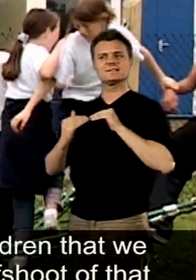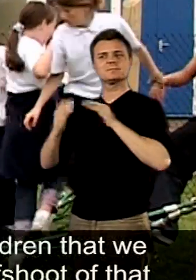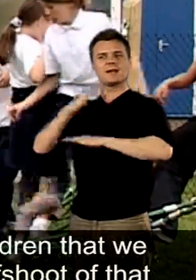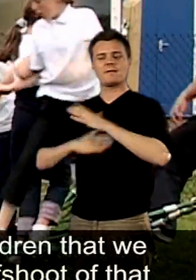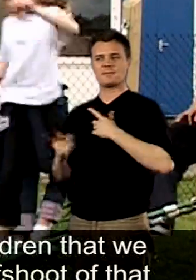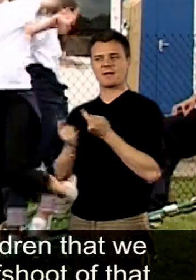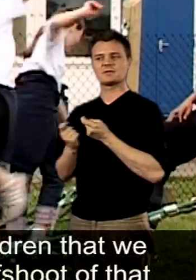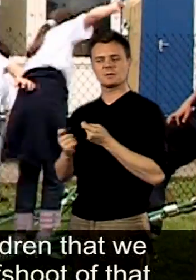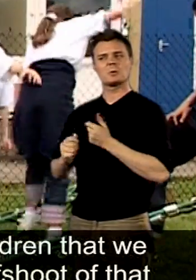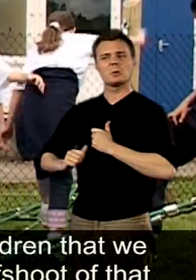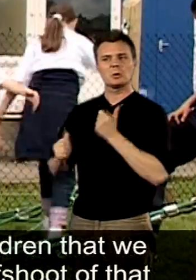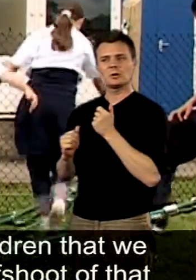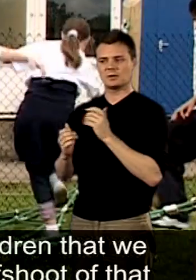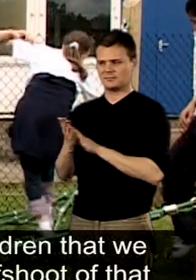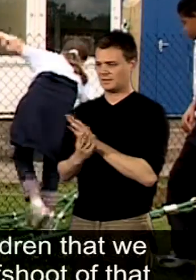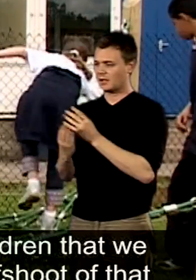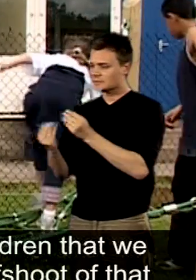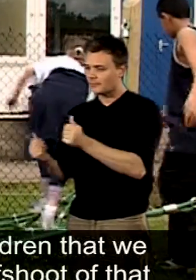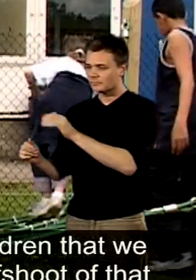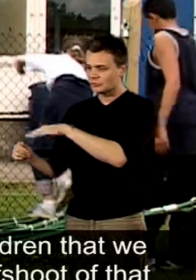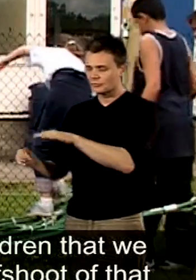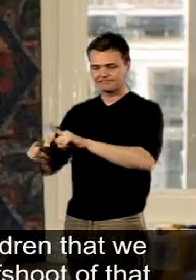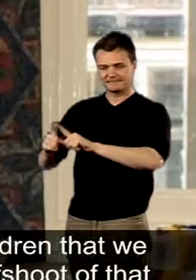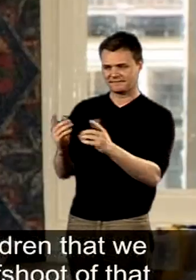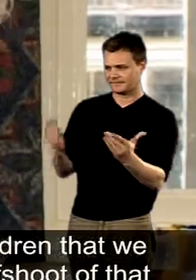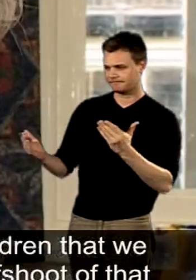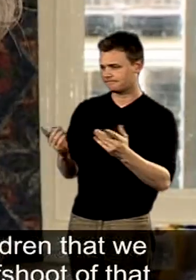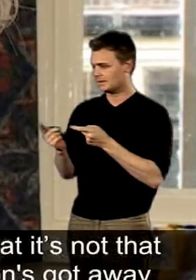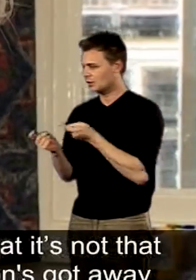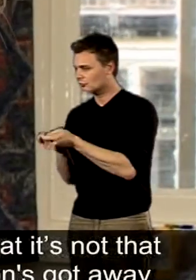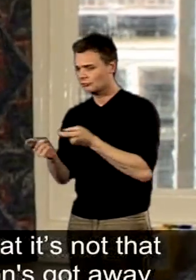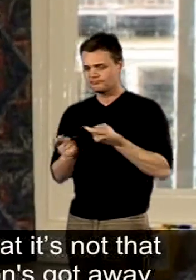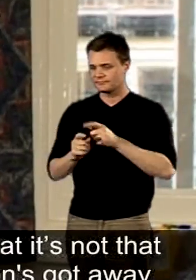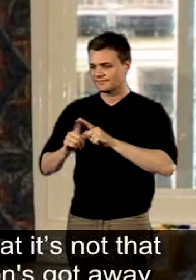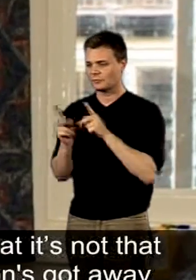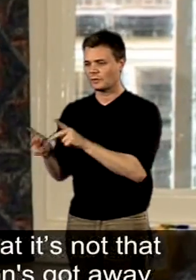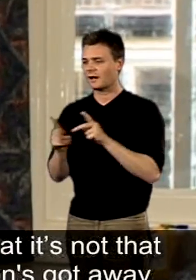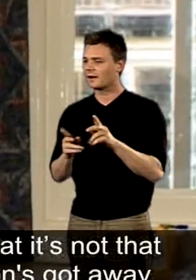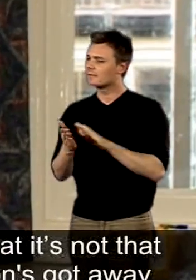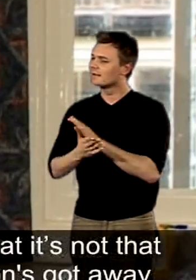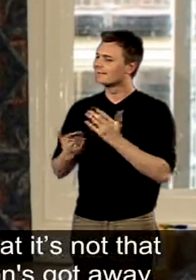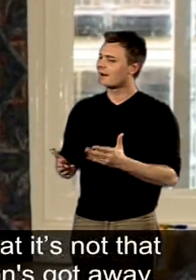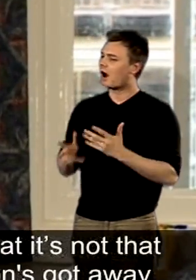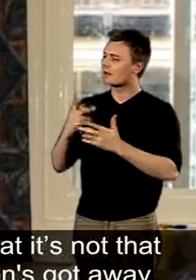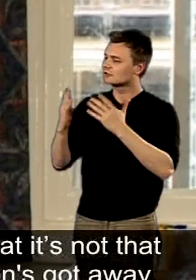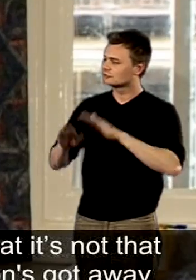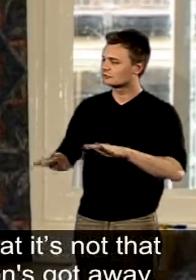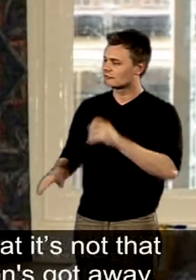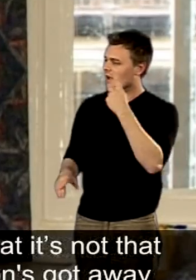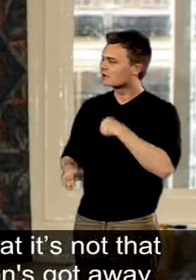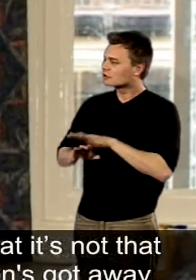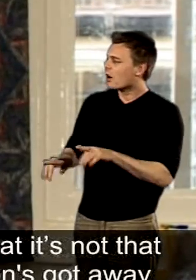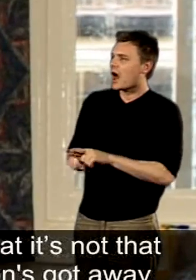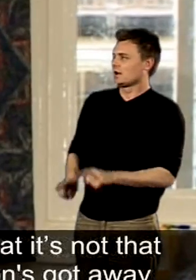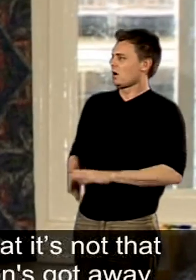management. In other words, there are some children that we handle in different ways. And the offshoot of that is that other children now realise that it's not